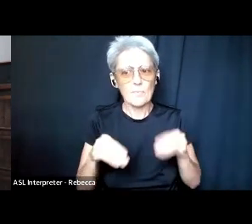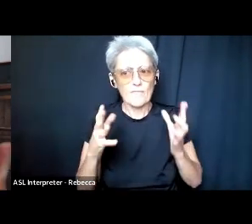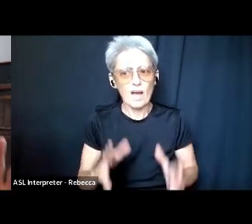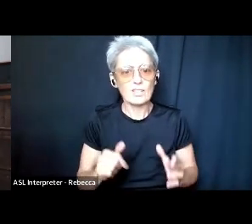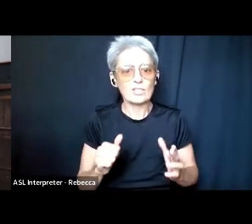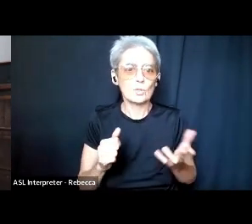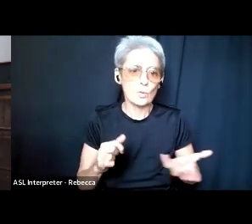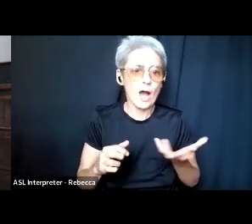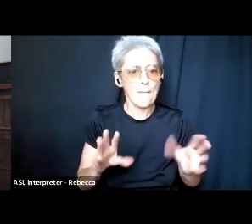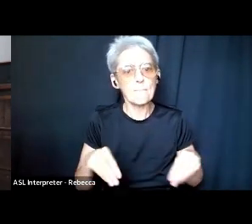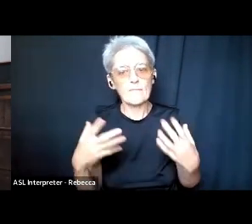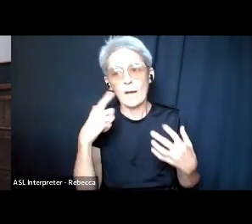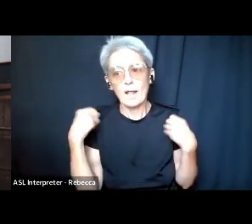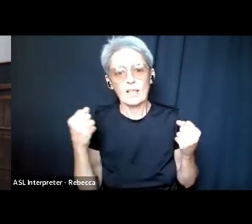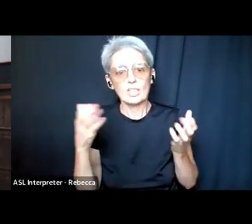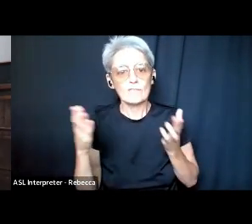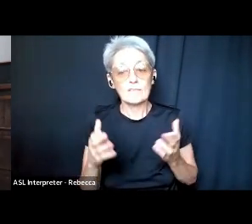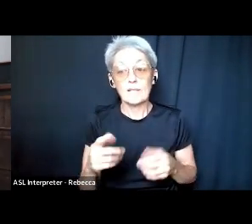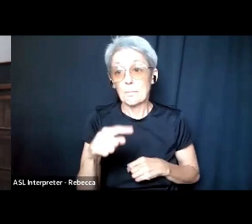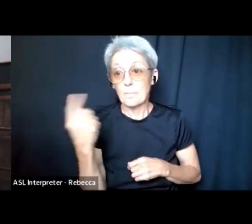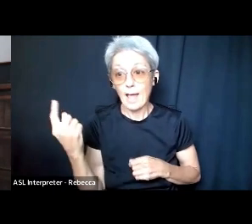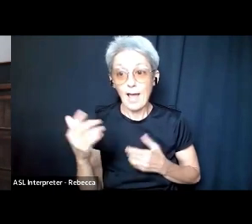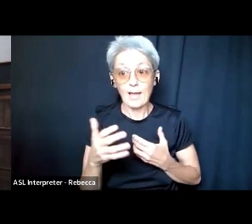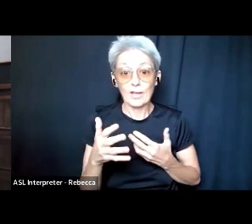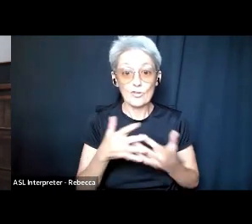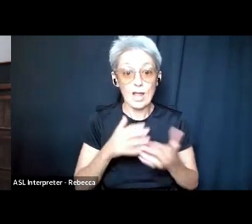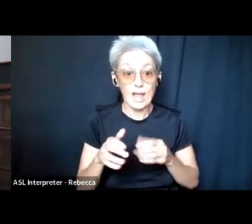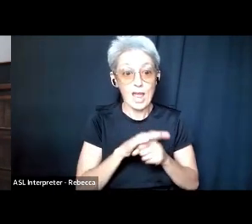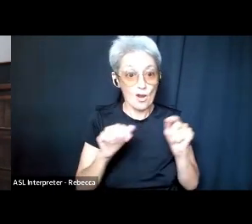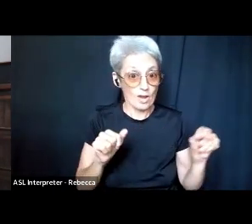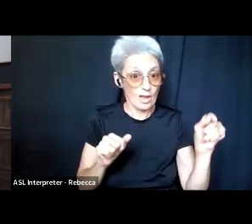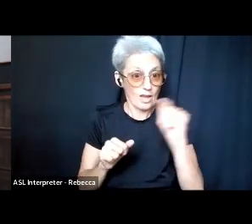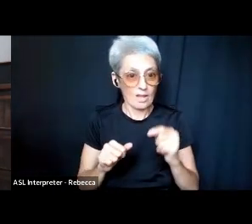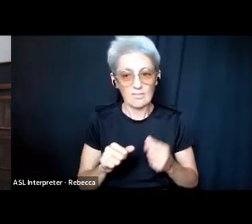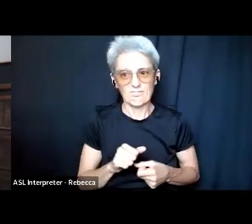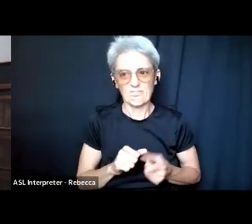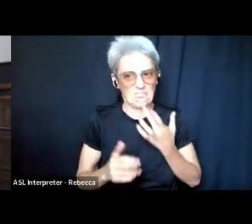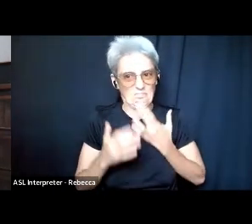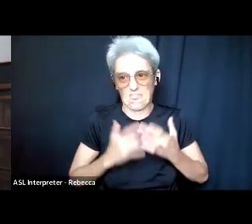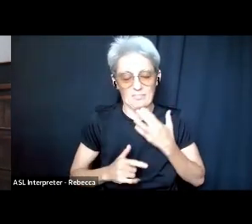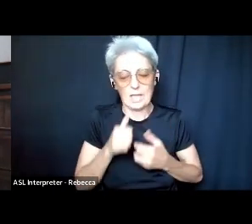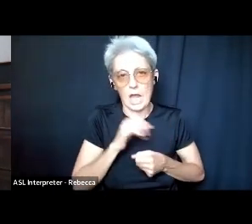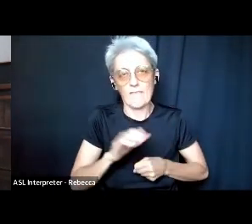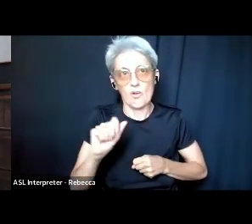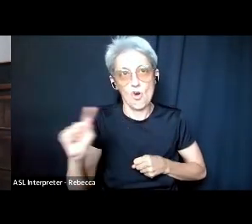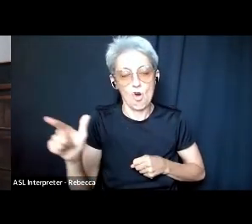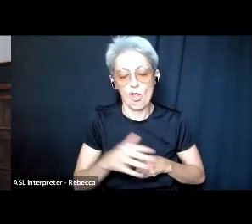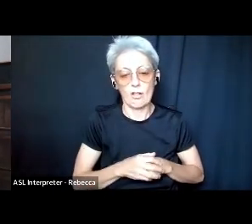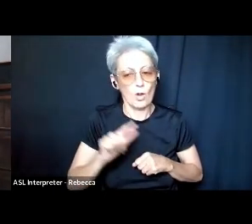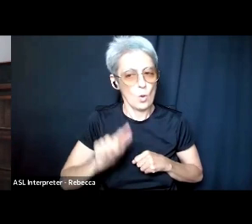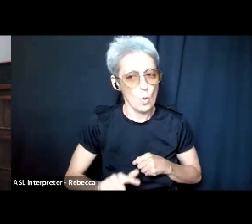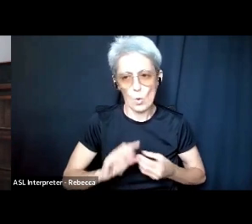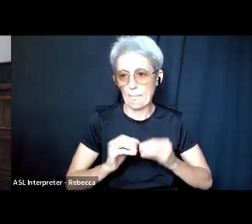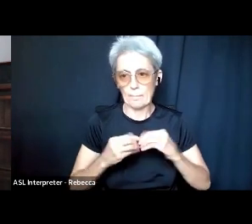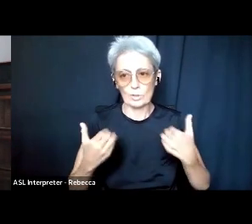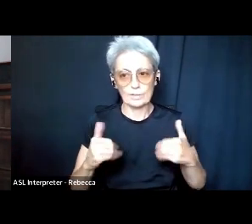services. The blacks and the grays indicate there's completely inadequate numbers. The reason that's important is because